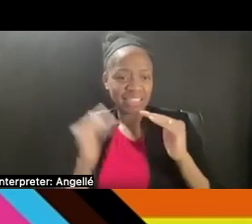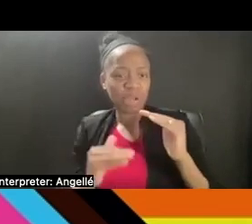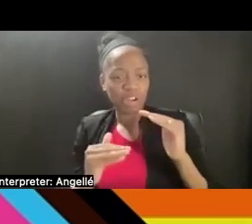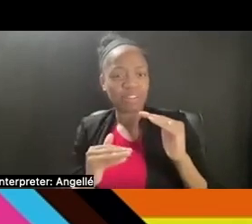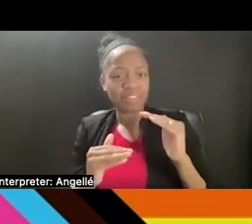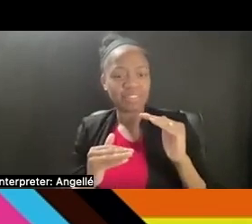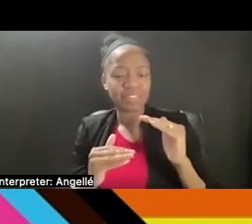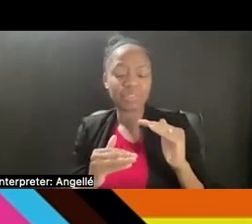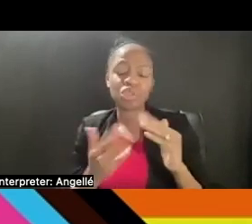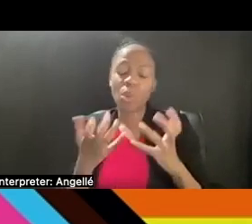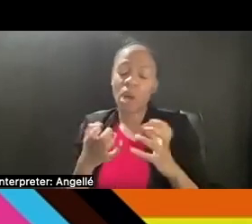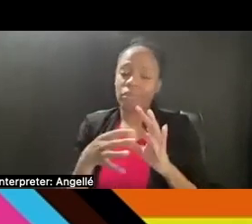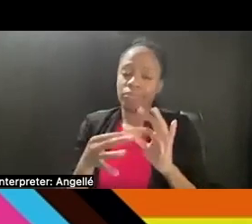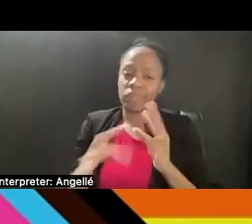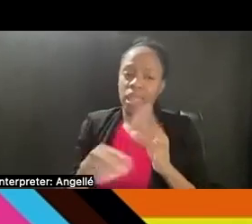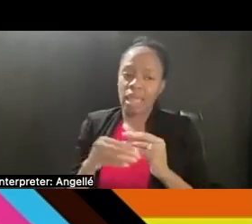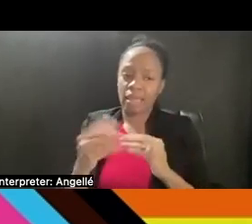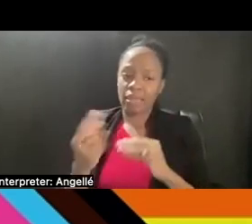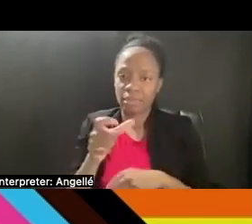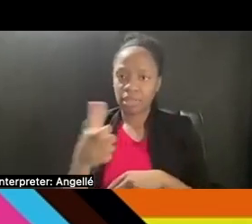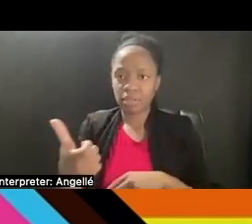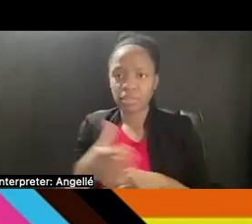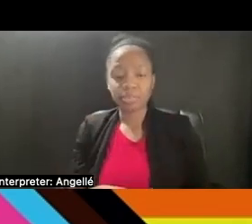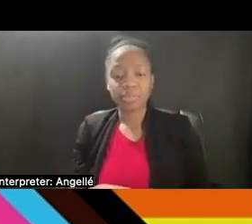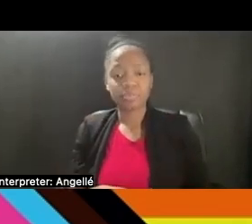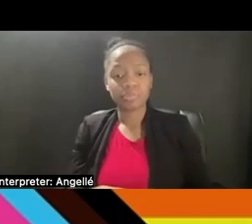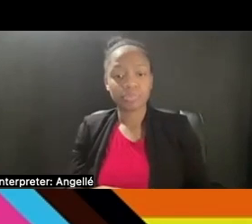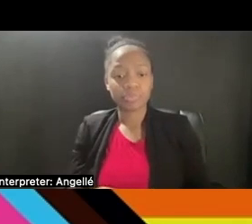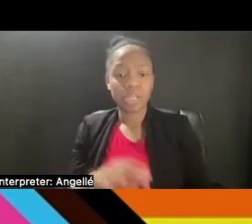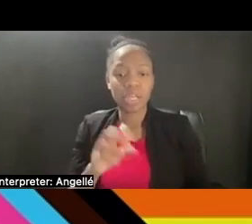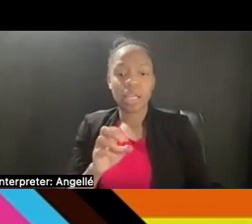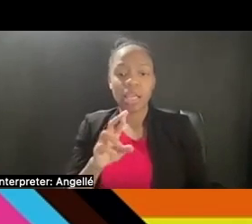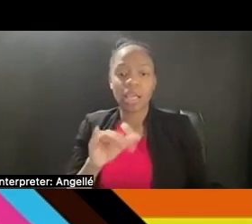else. So Eric Kleinenberg, he wrote